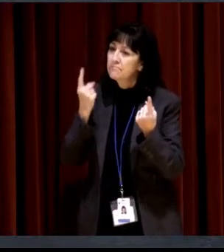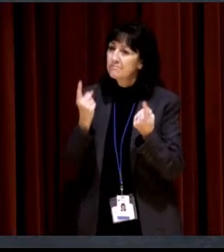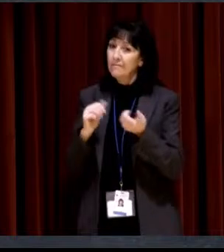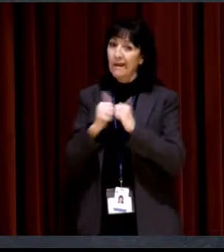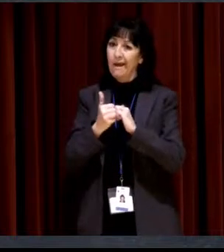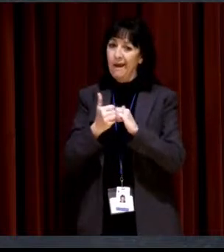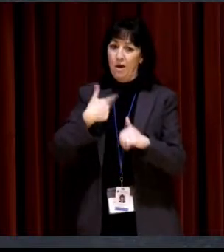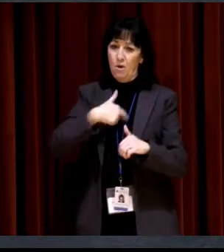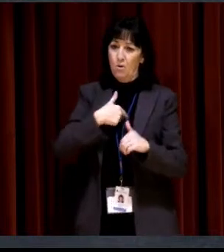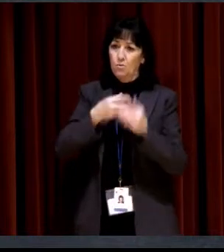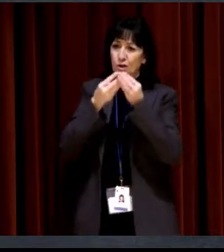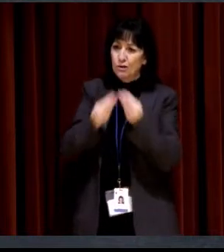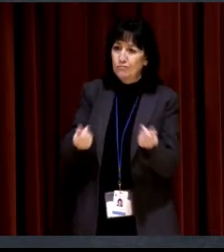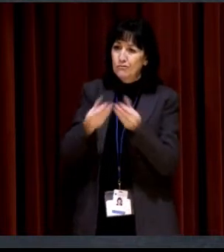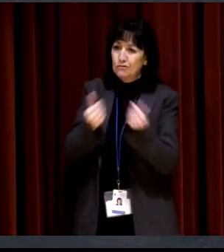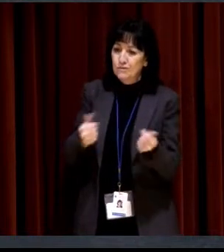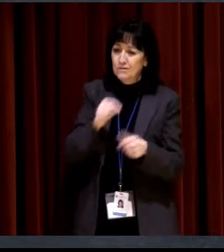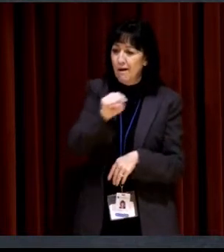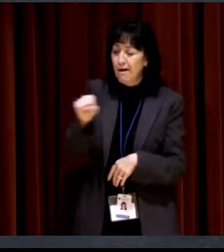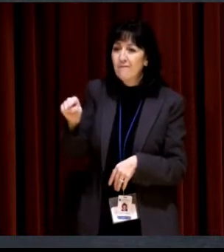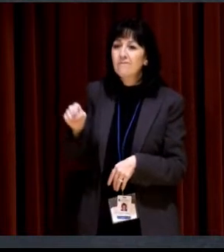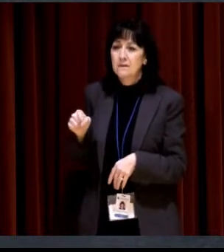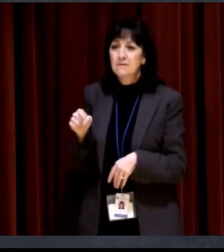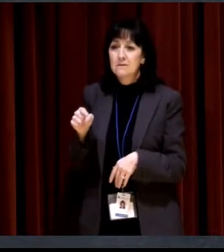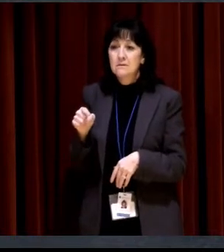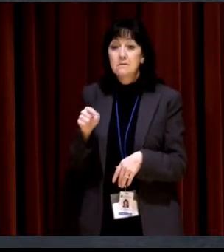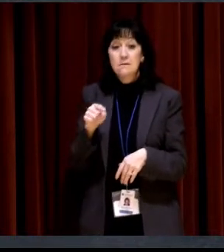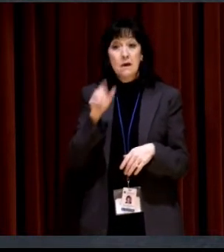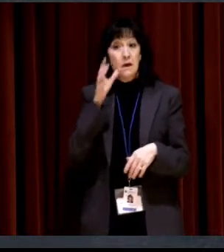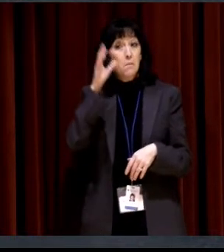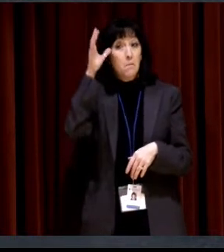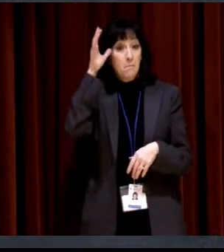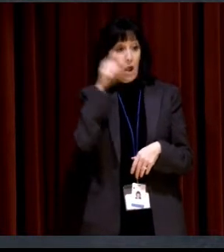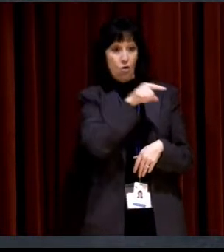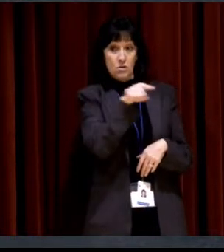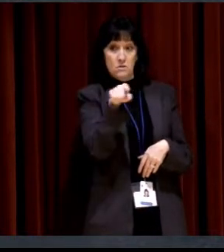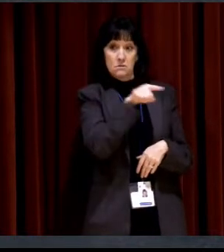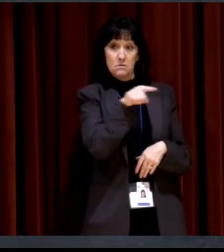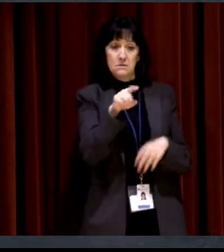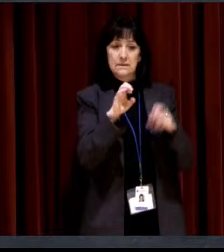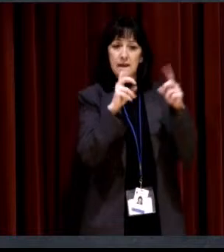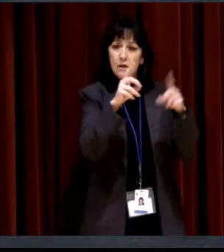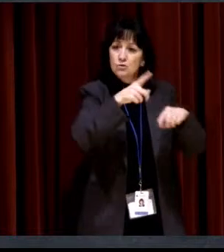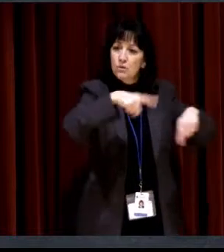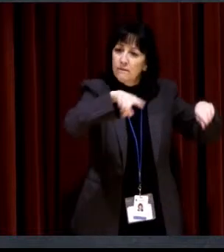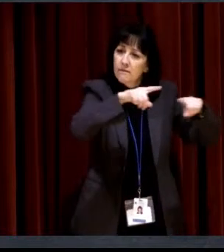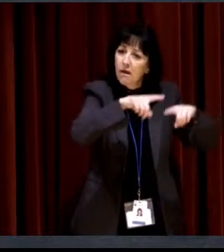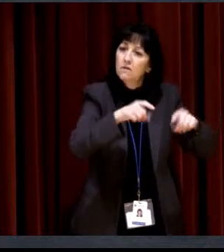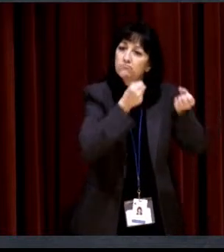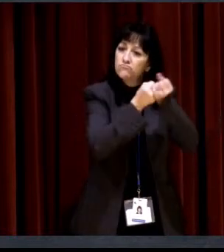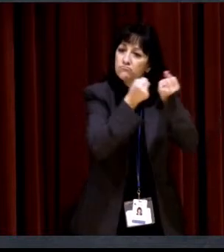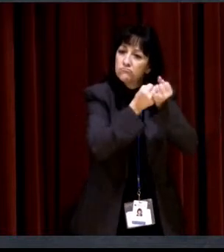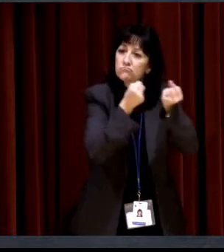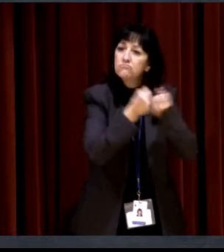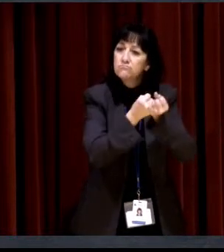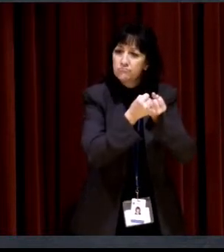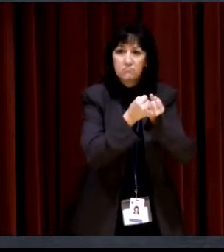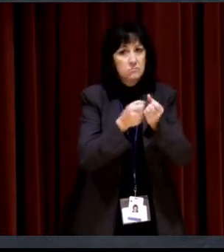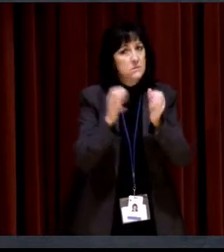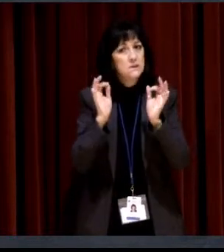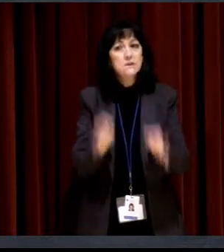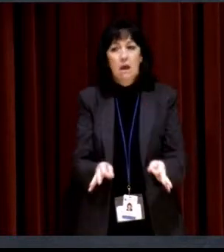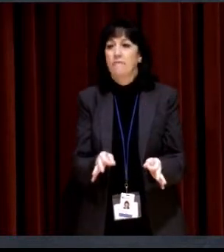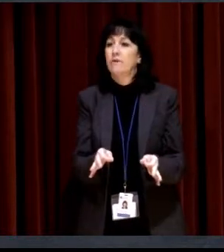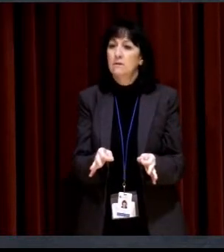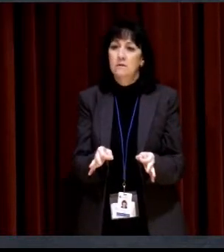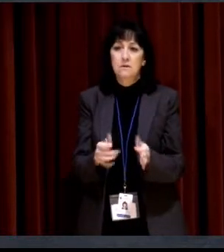resolved, and definitely parenting education should be something that's like definitely included. And